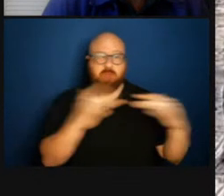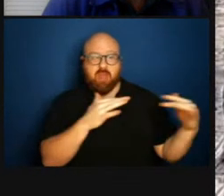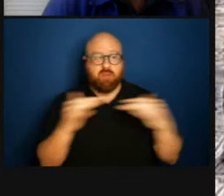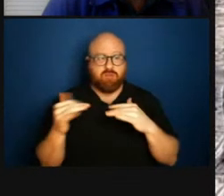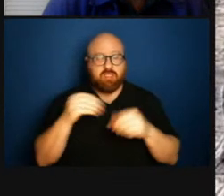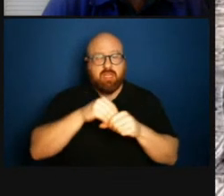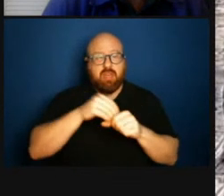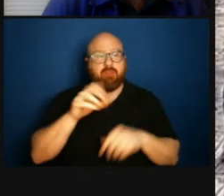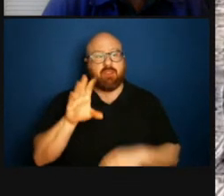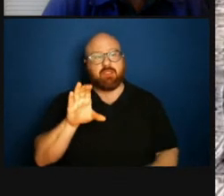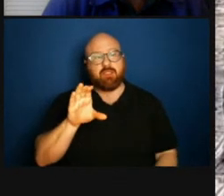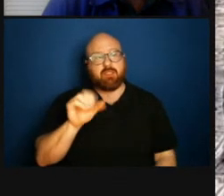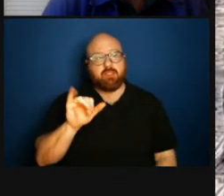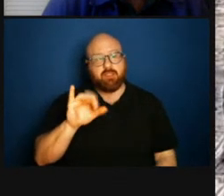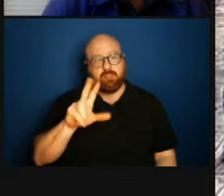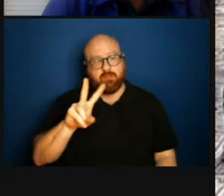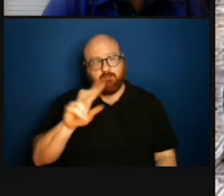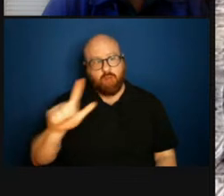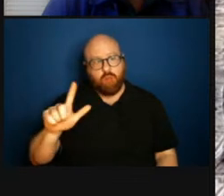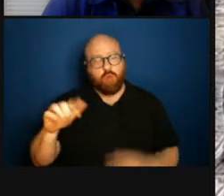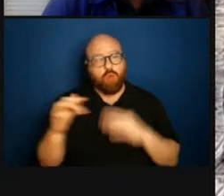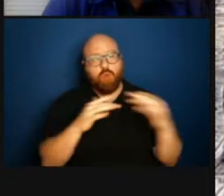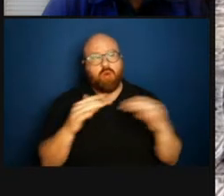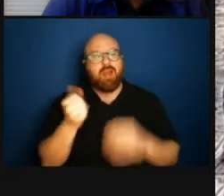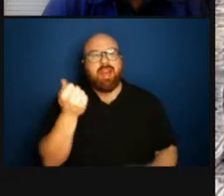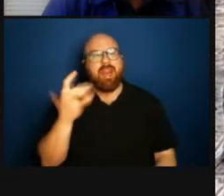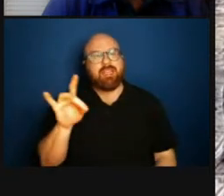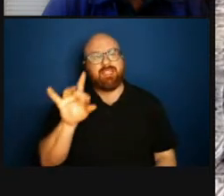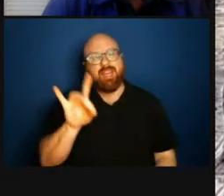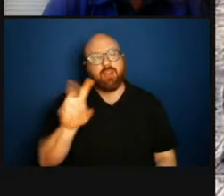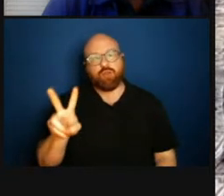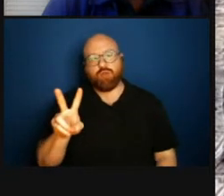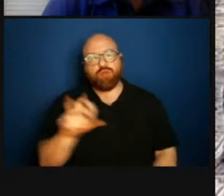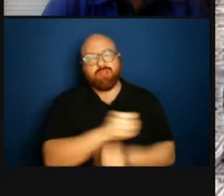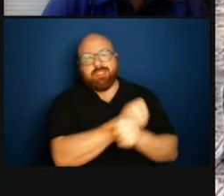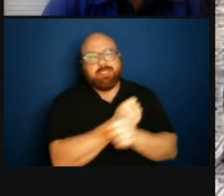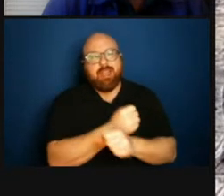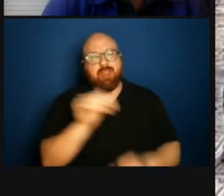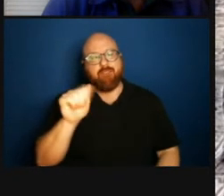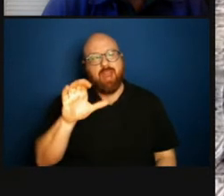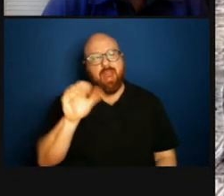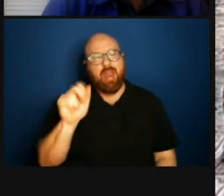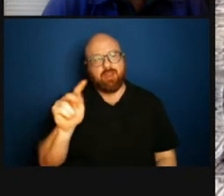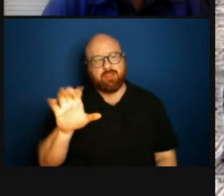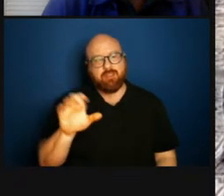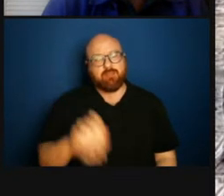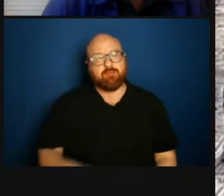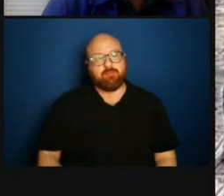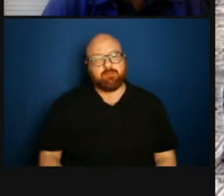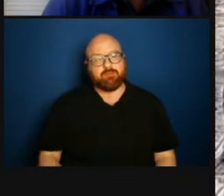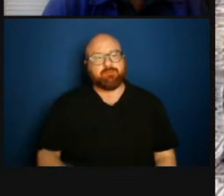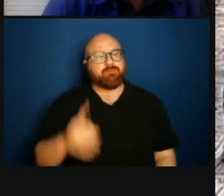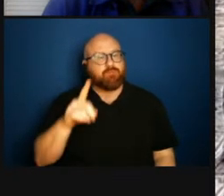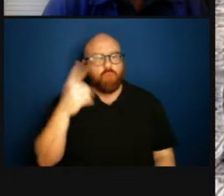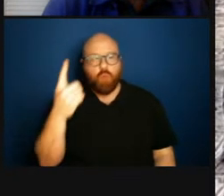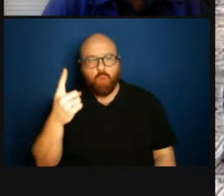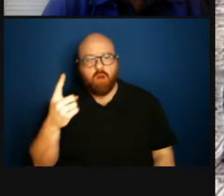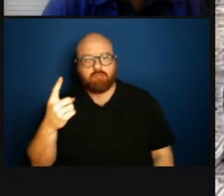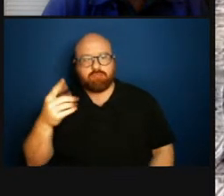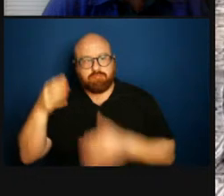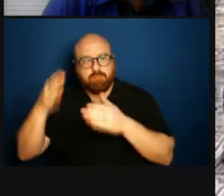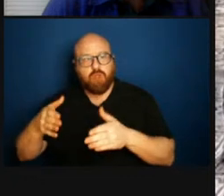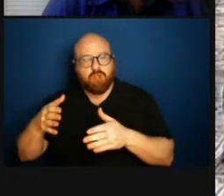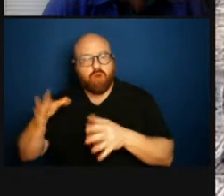was tested in Baltimore County and southern Pennsylvania. A slave owner named Edward Gorsuch had four